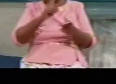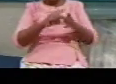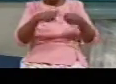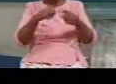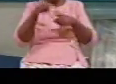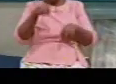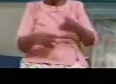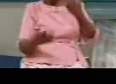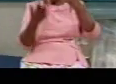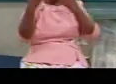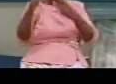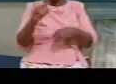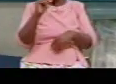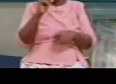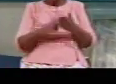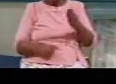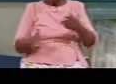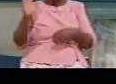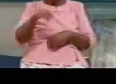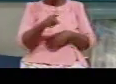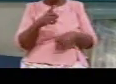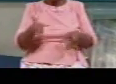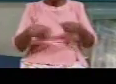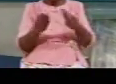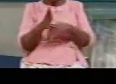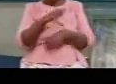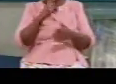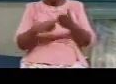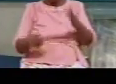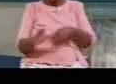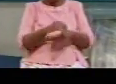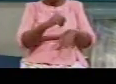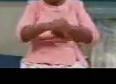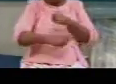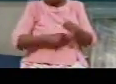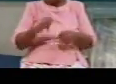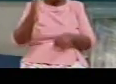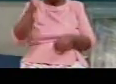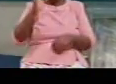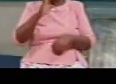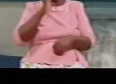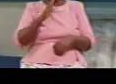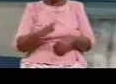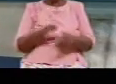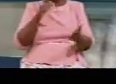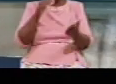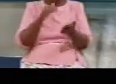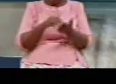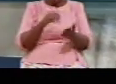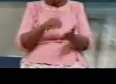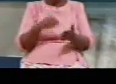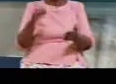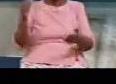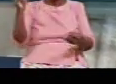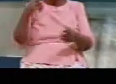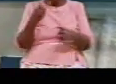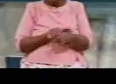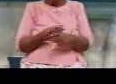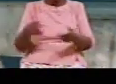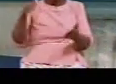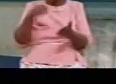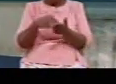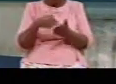side, what they will go through, what they will suffer, will be thousand times, a million times, a trillion